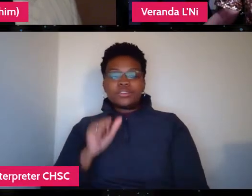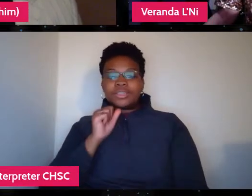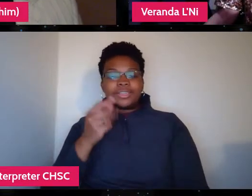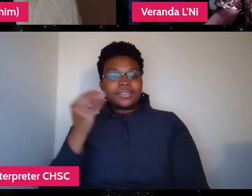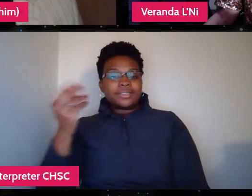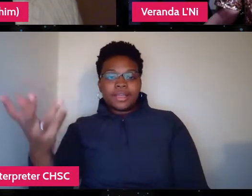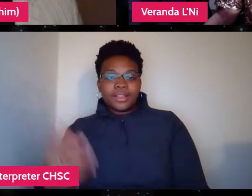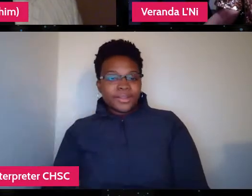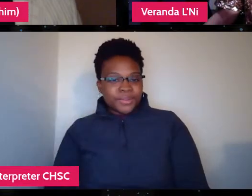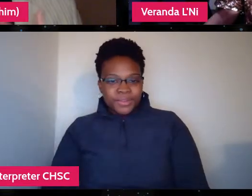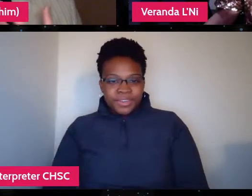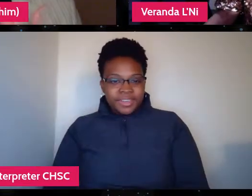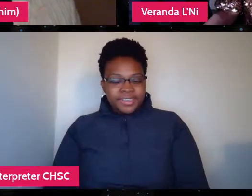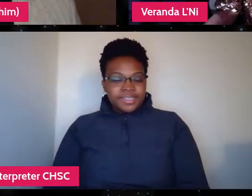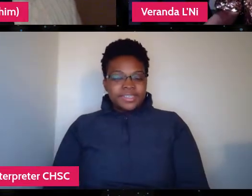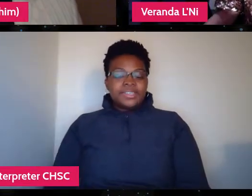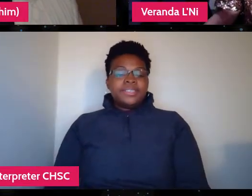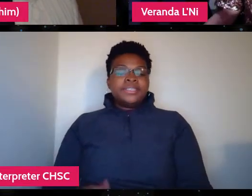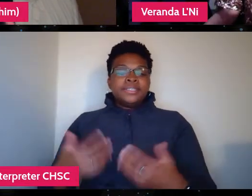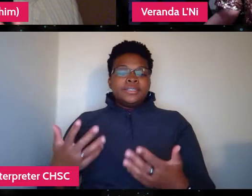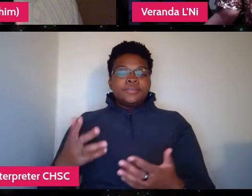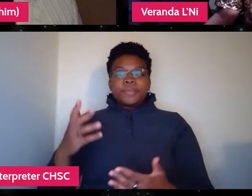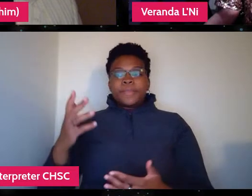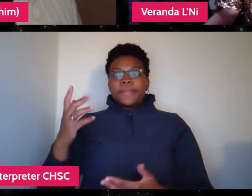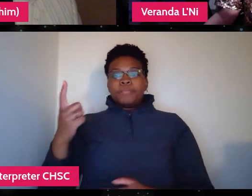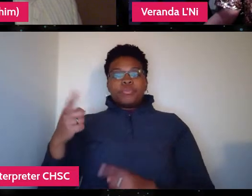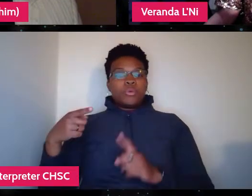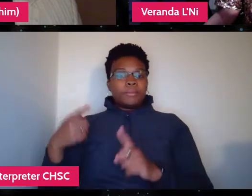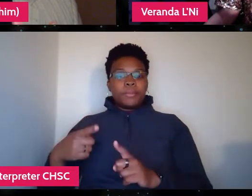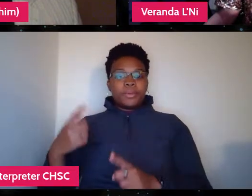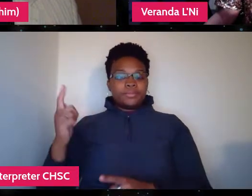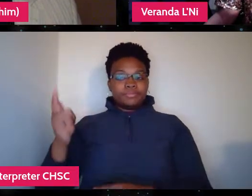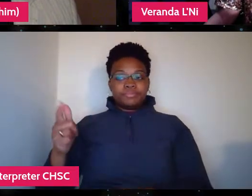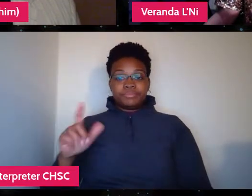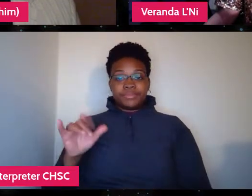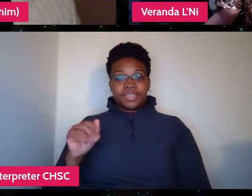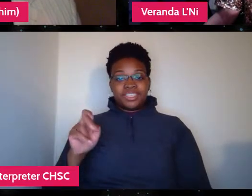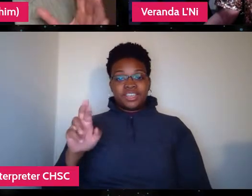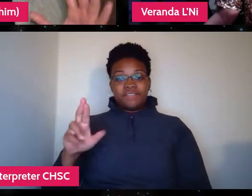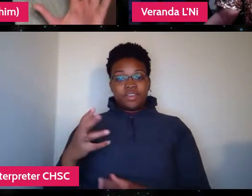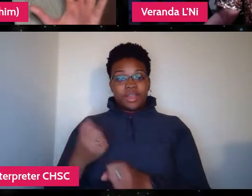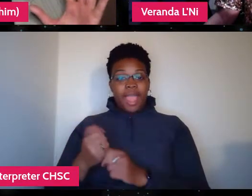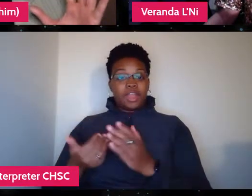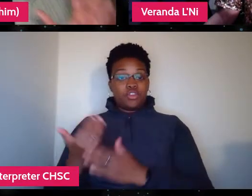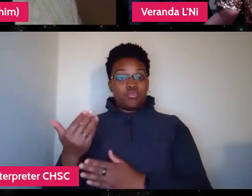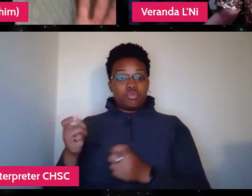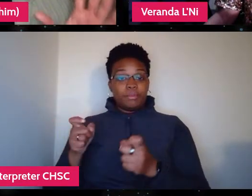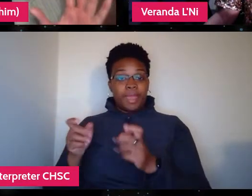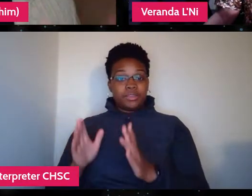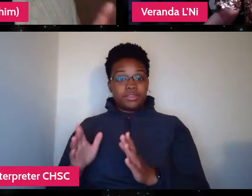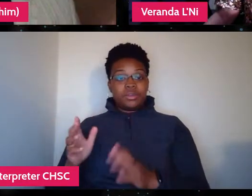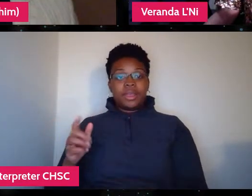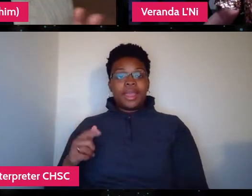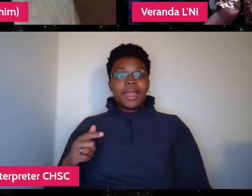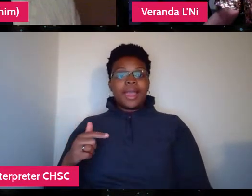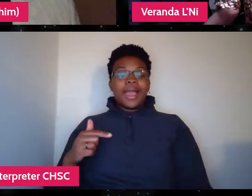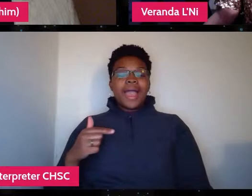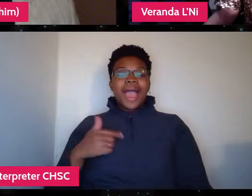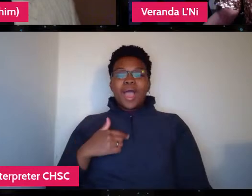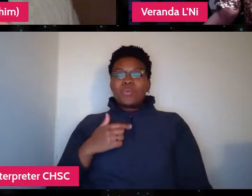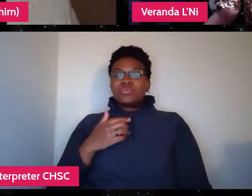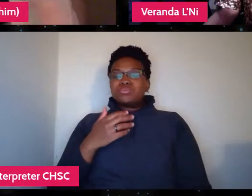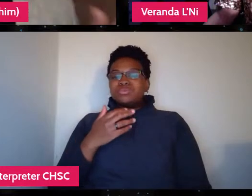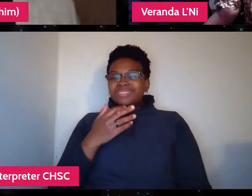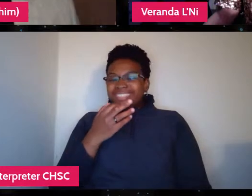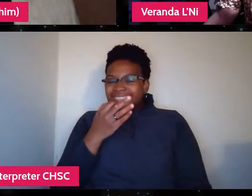it. So at one point, Jennifer got, like, a new manager. I was right about to cast